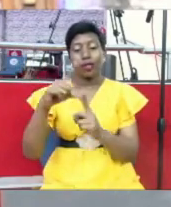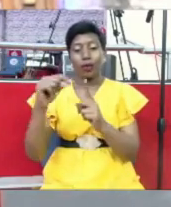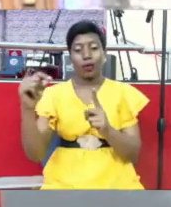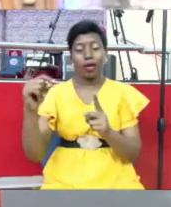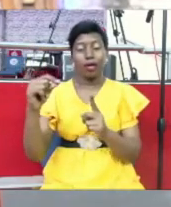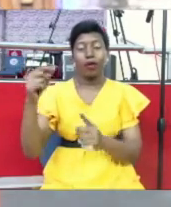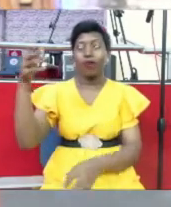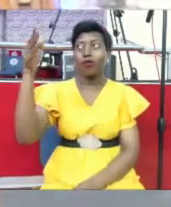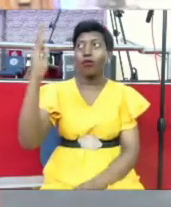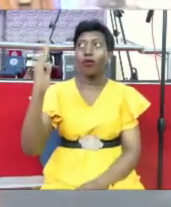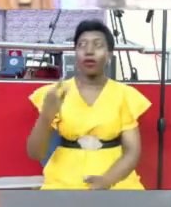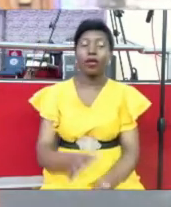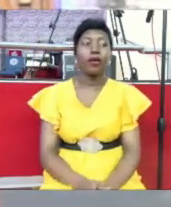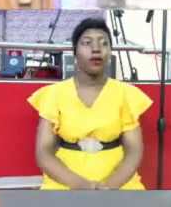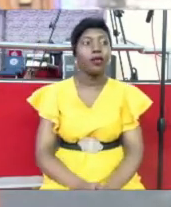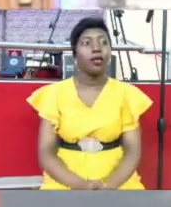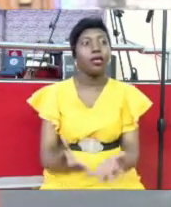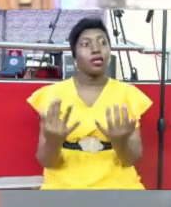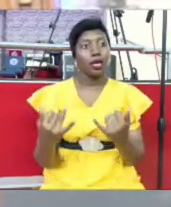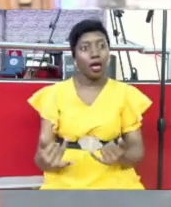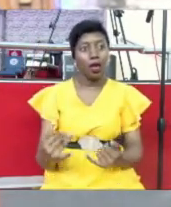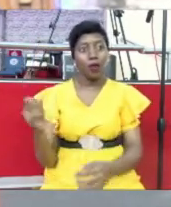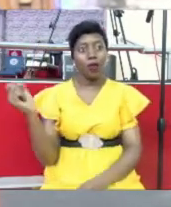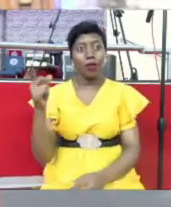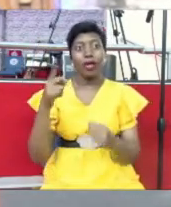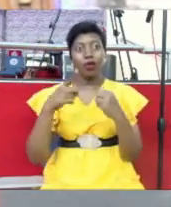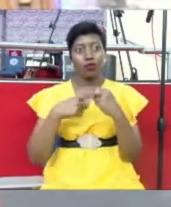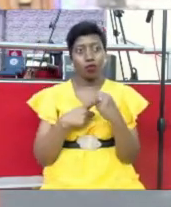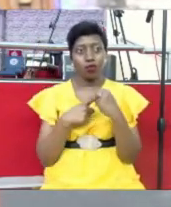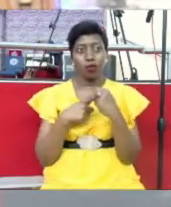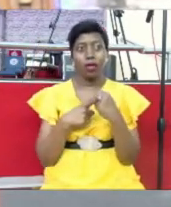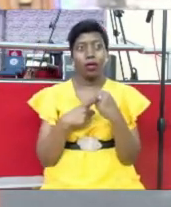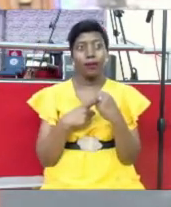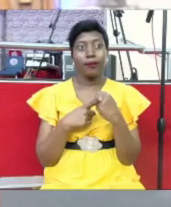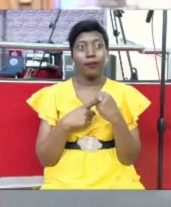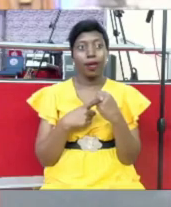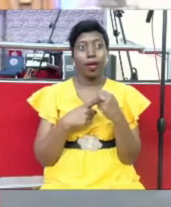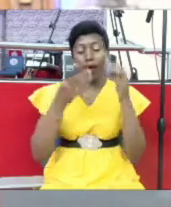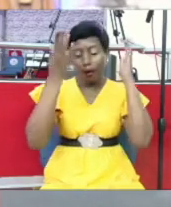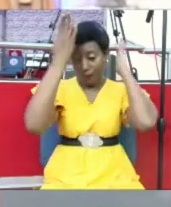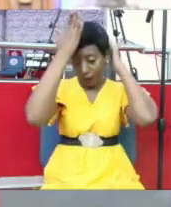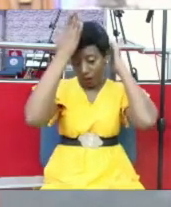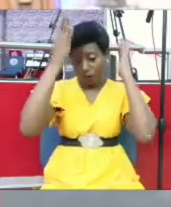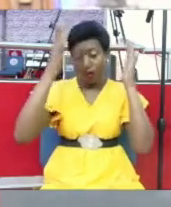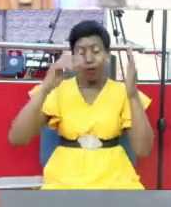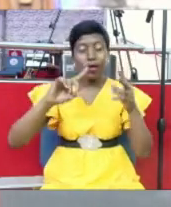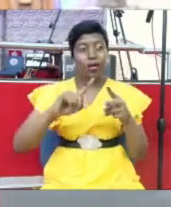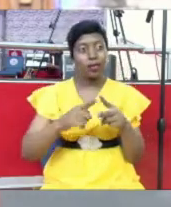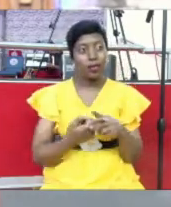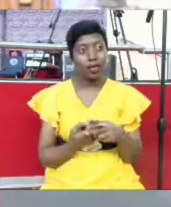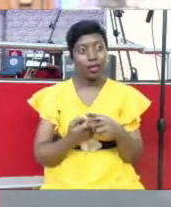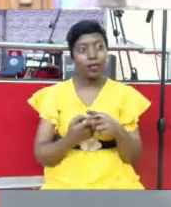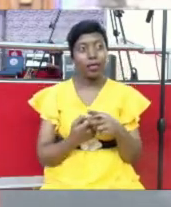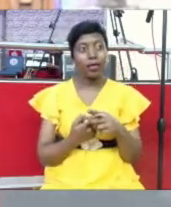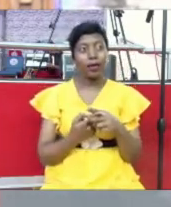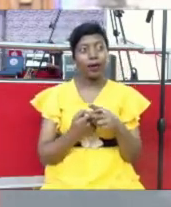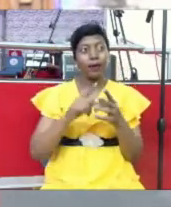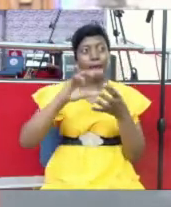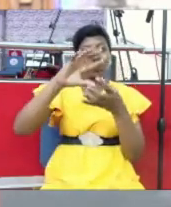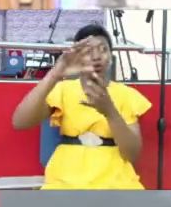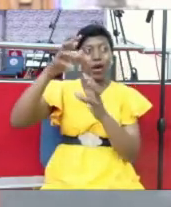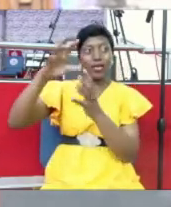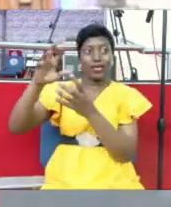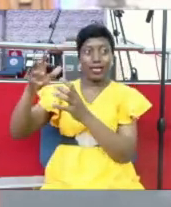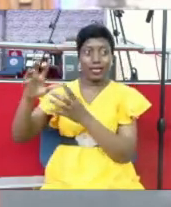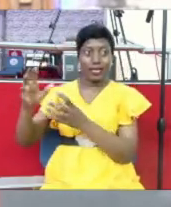And for the month of June, mwezi wa sita, our bishop started on a series. Askofu